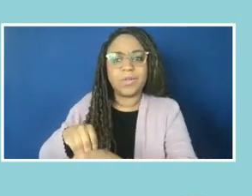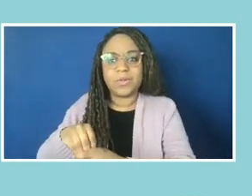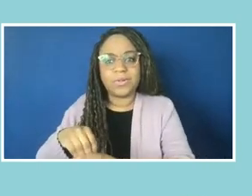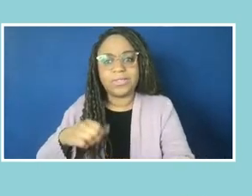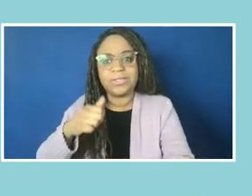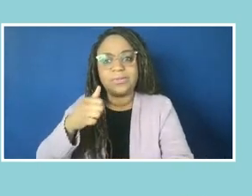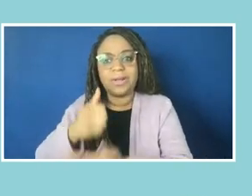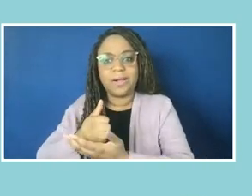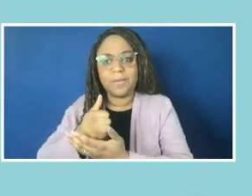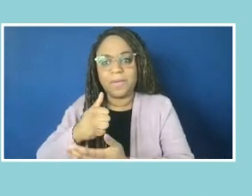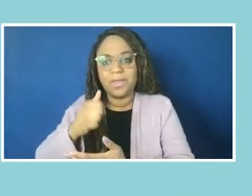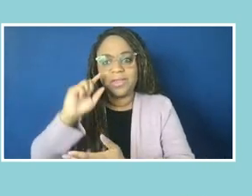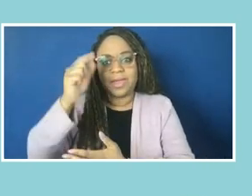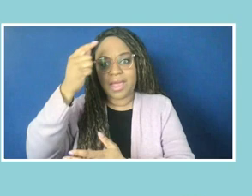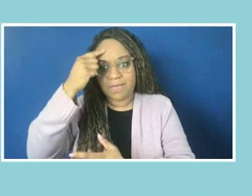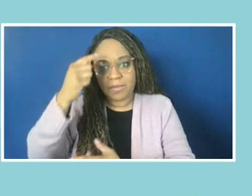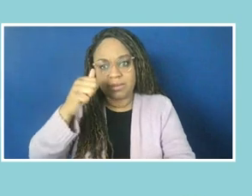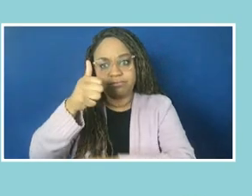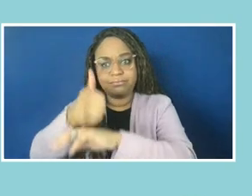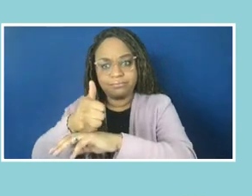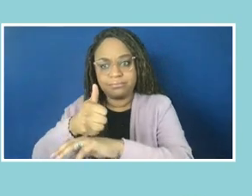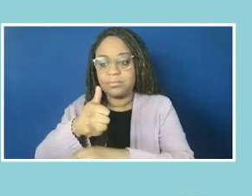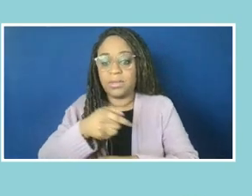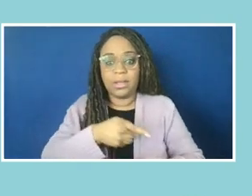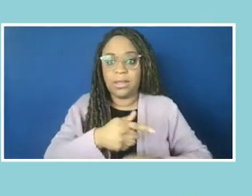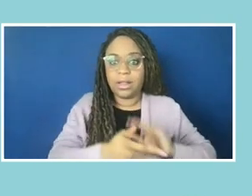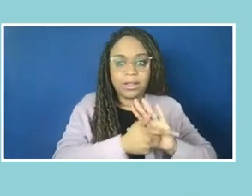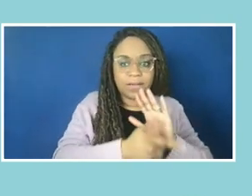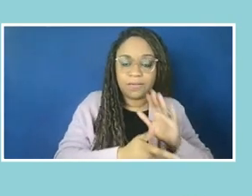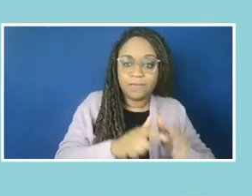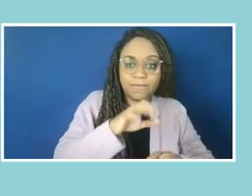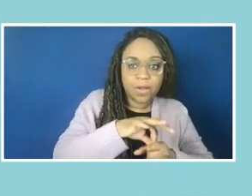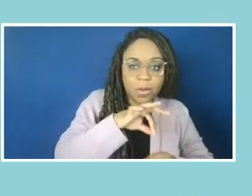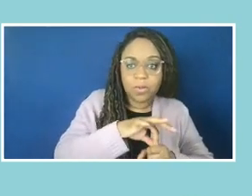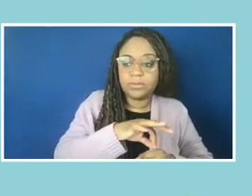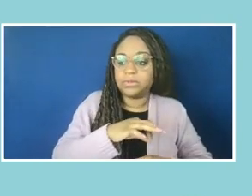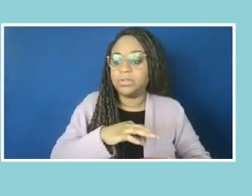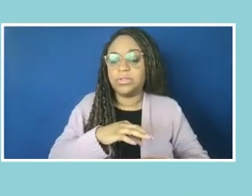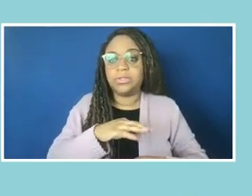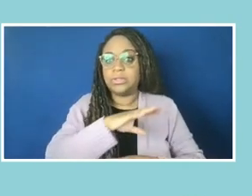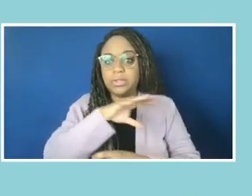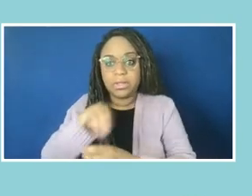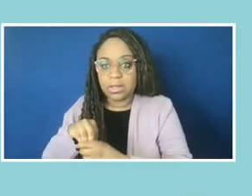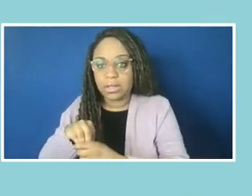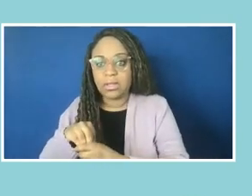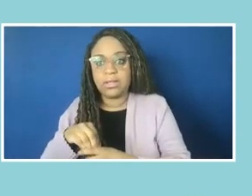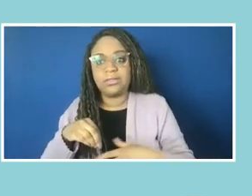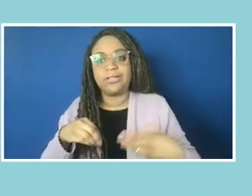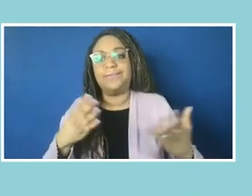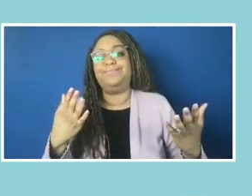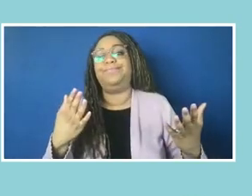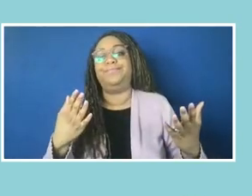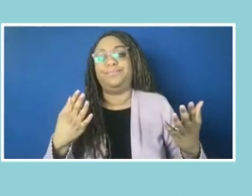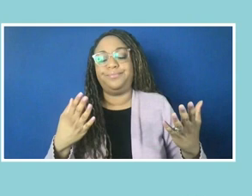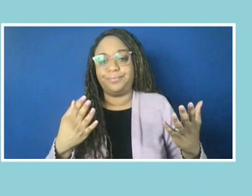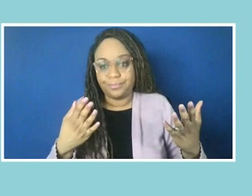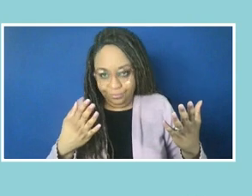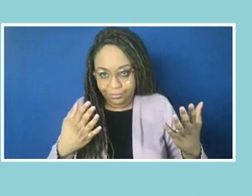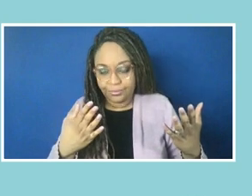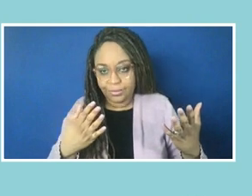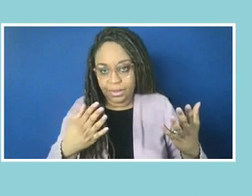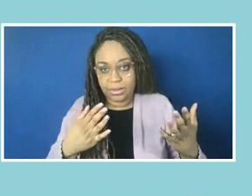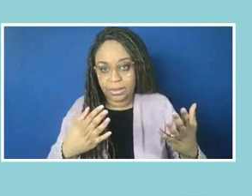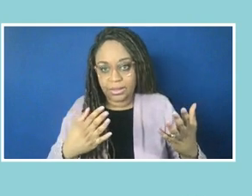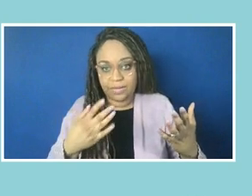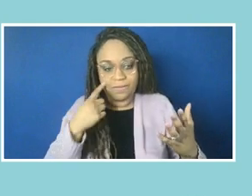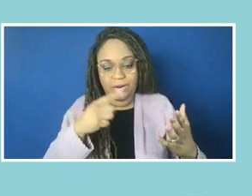weren't allowed to be a part of the government. They were suckered. They were flat out suckered. That's why you have to